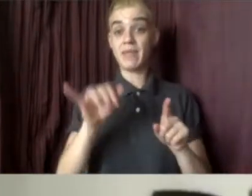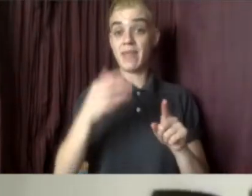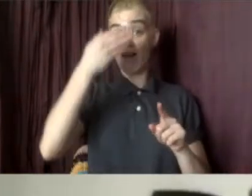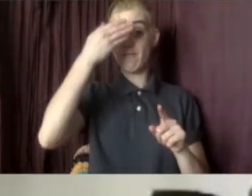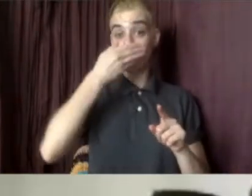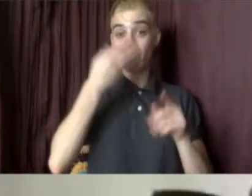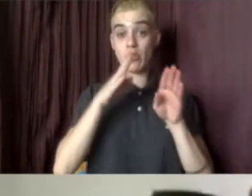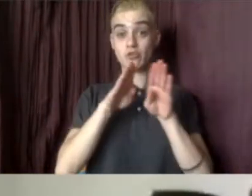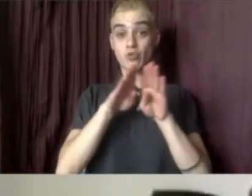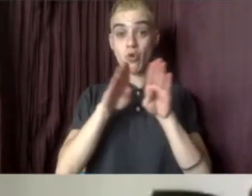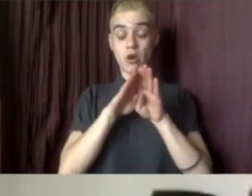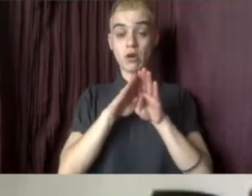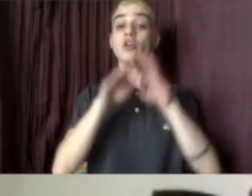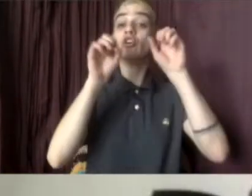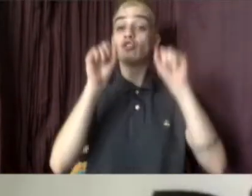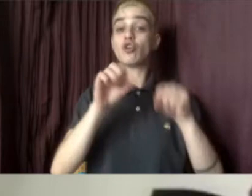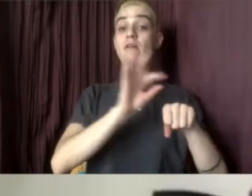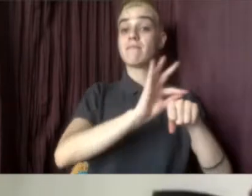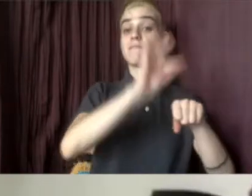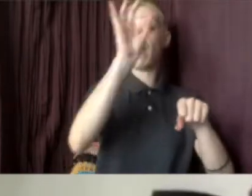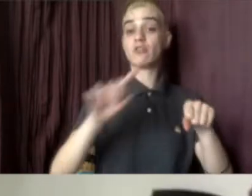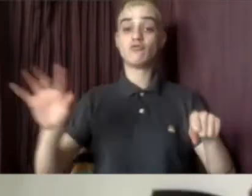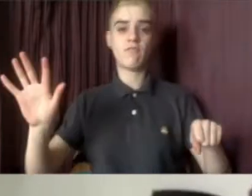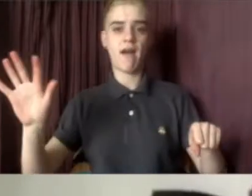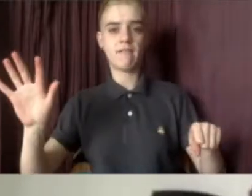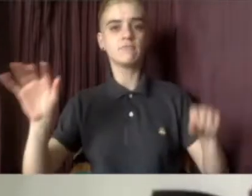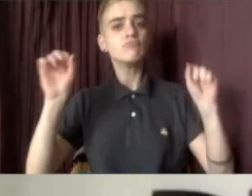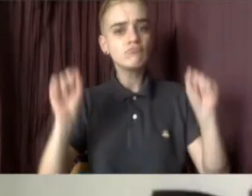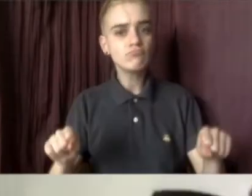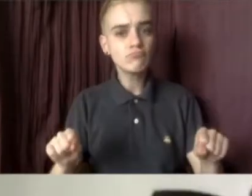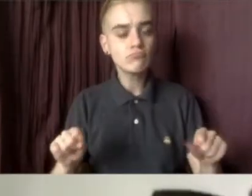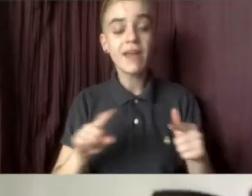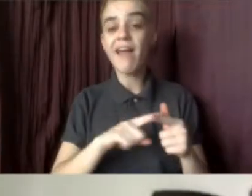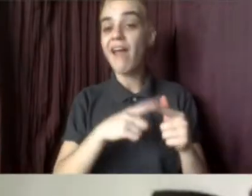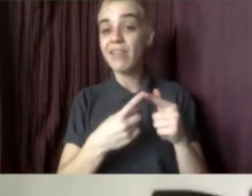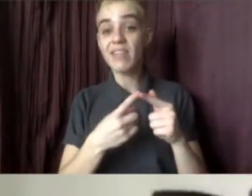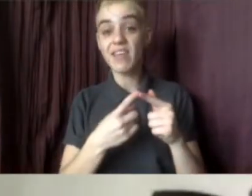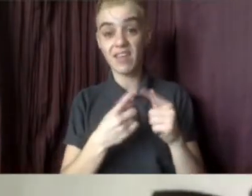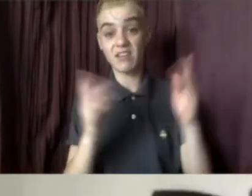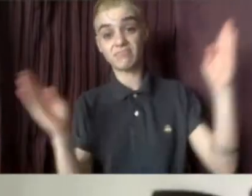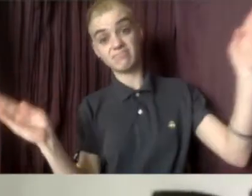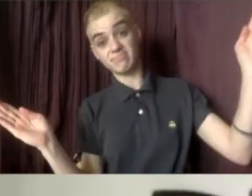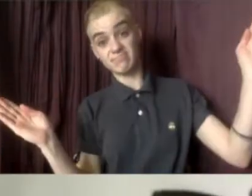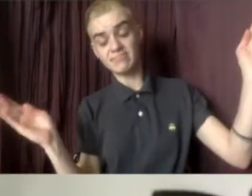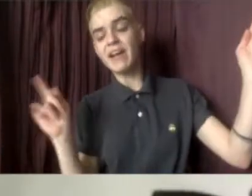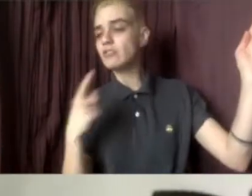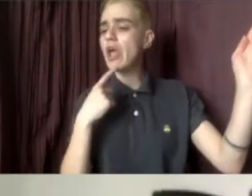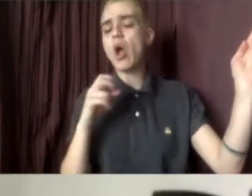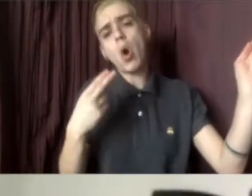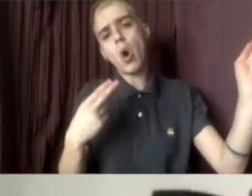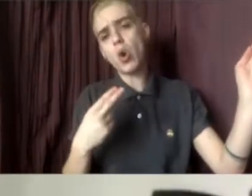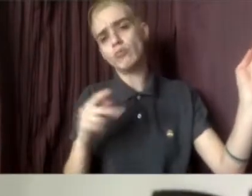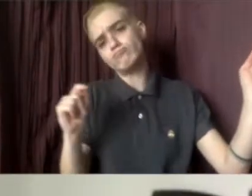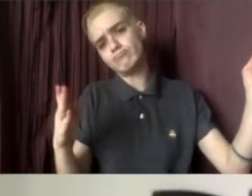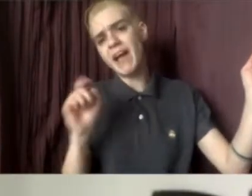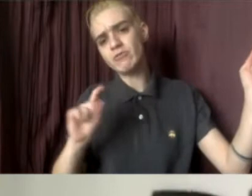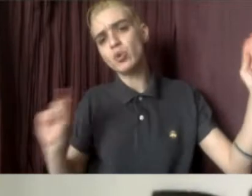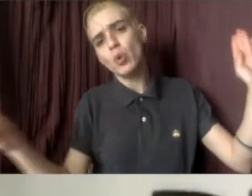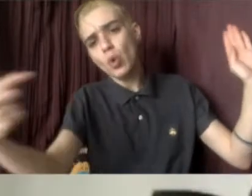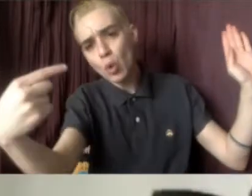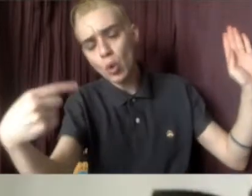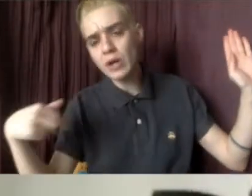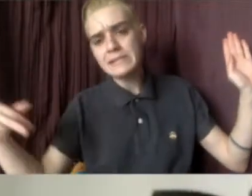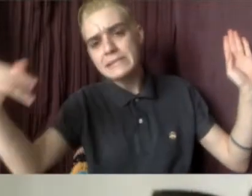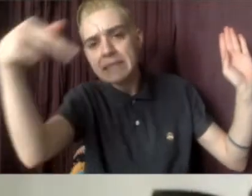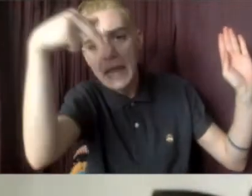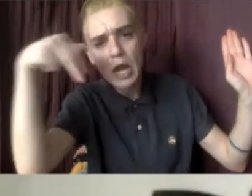vote by mail and drop off their ballot? So these are the problems. We, again, people who are blind, low vision, they don't get to fill out